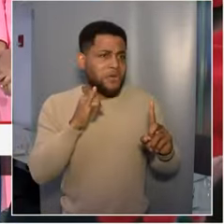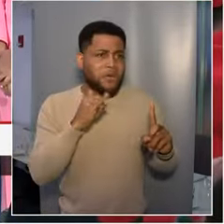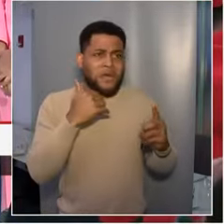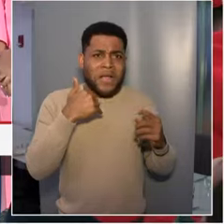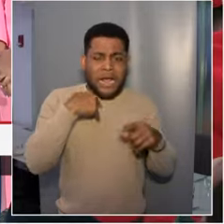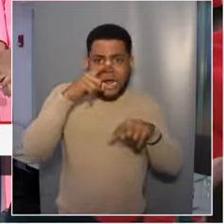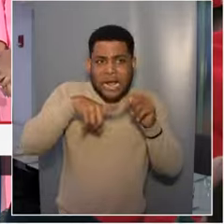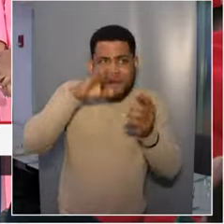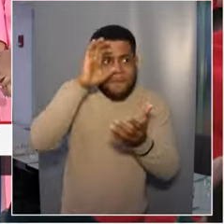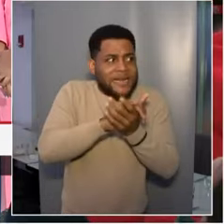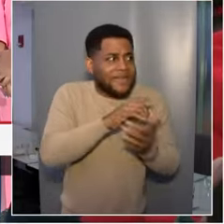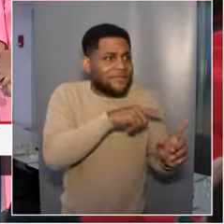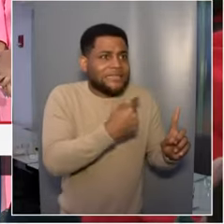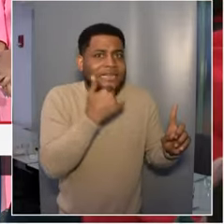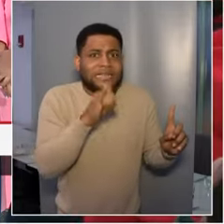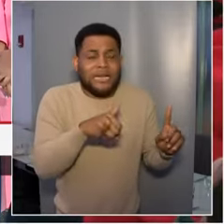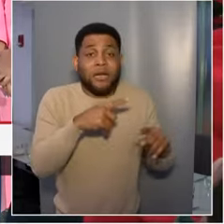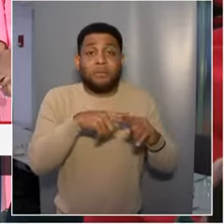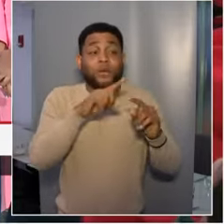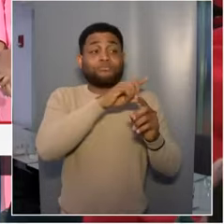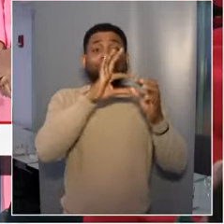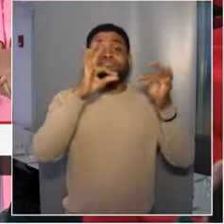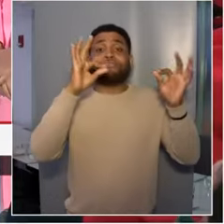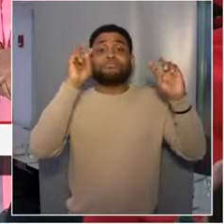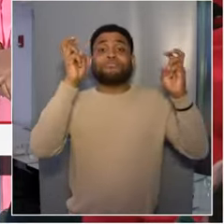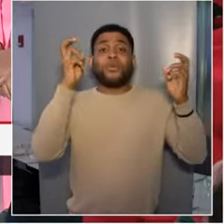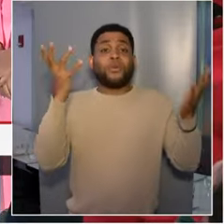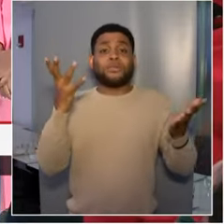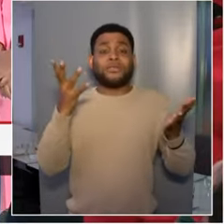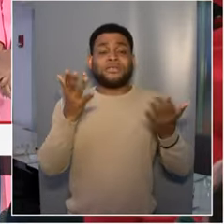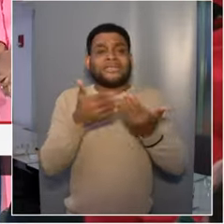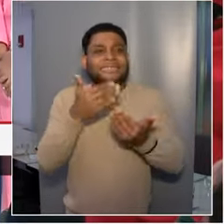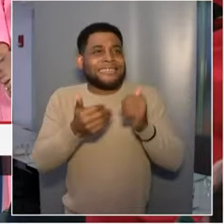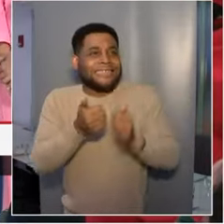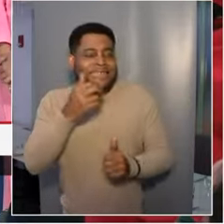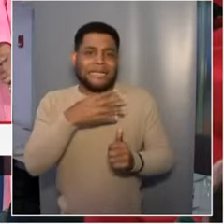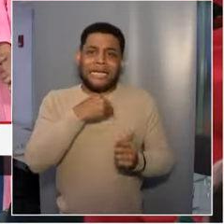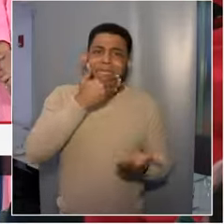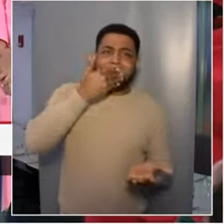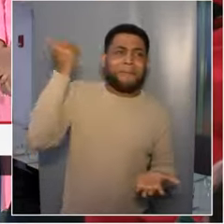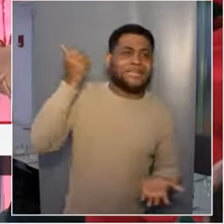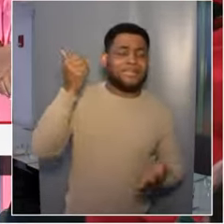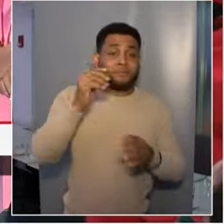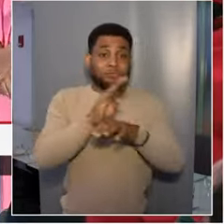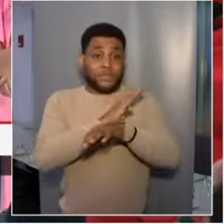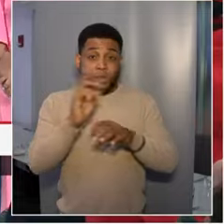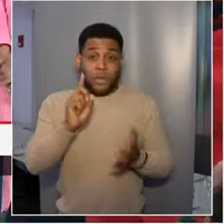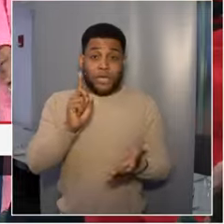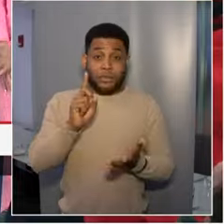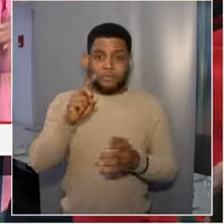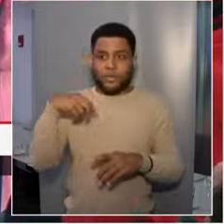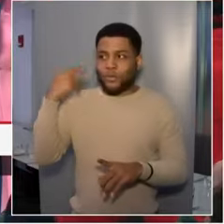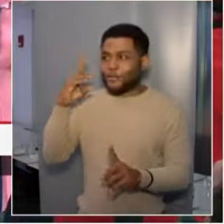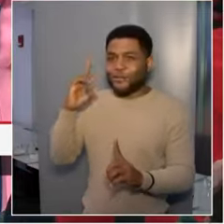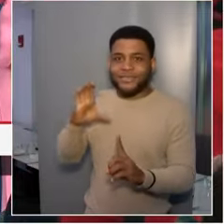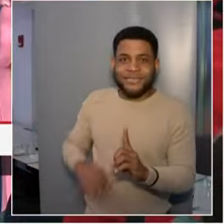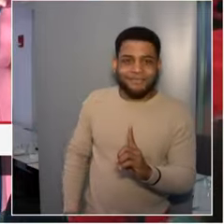that say, it's easier and better to do business in Washington, D.C. than it is to do in Virginia.